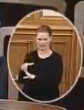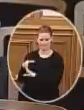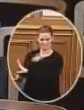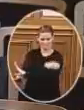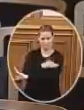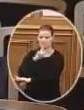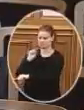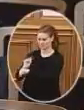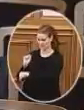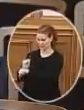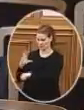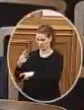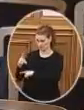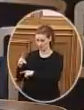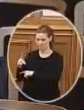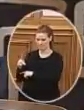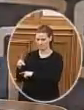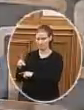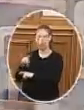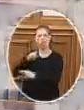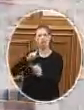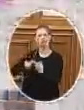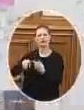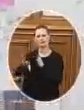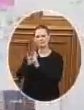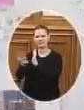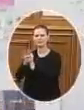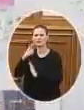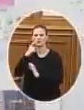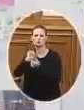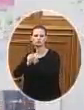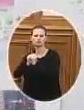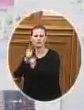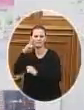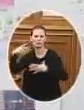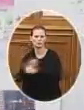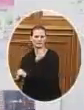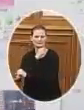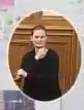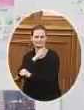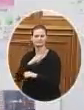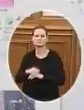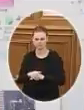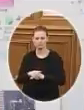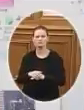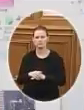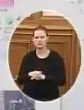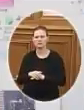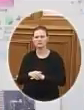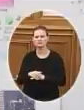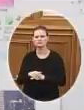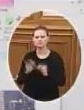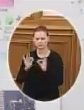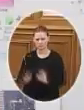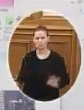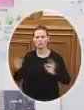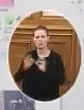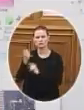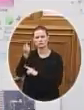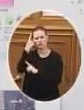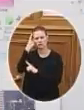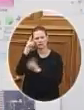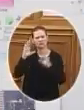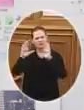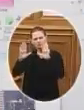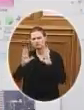in 2013. And that's a very important part of our transportation planning, is understanding this great opportunity to